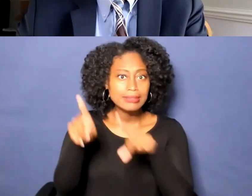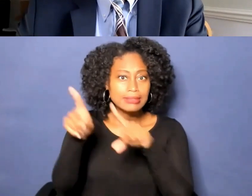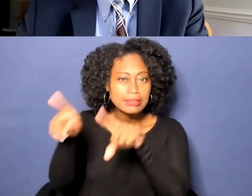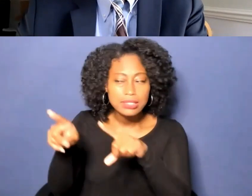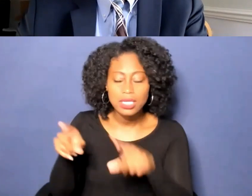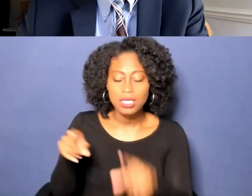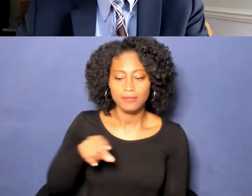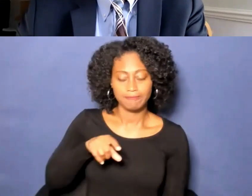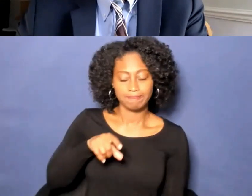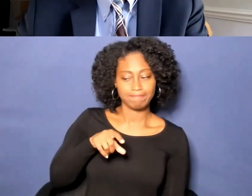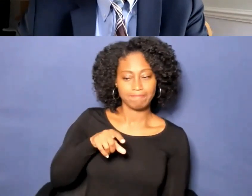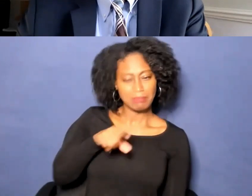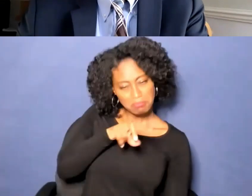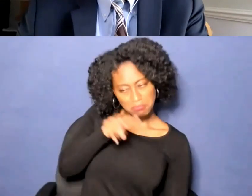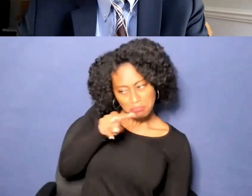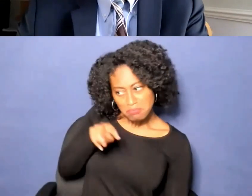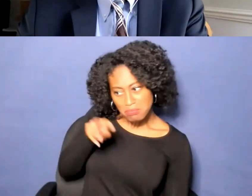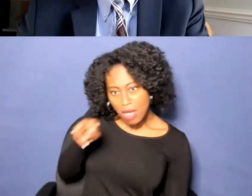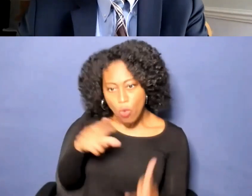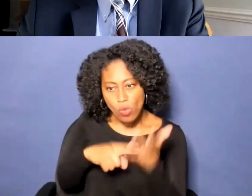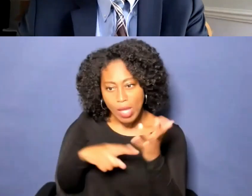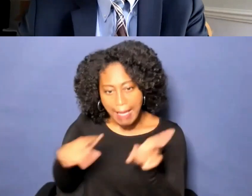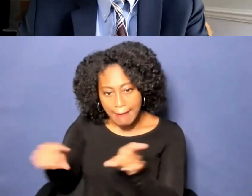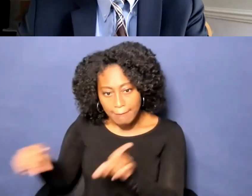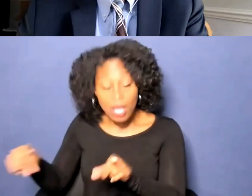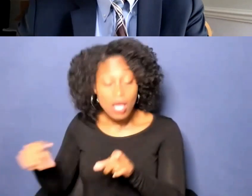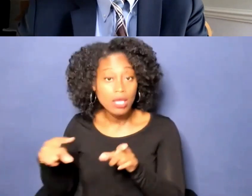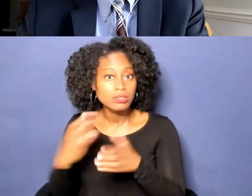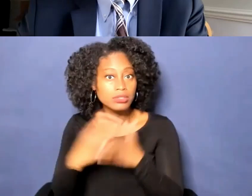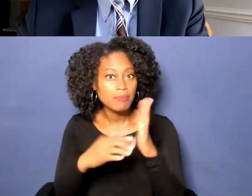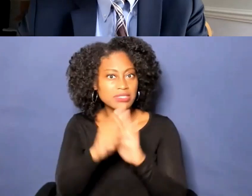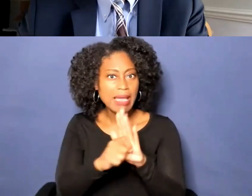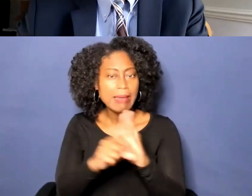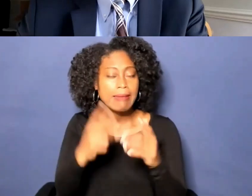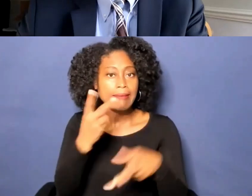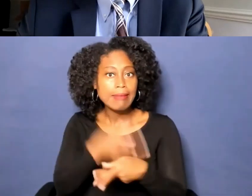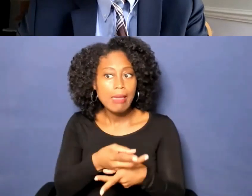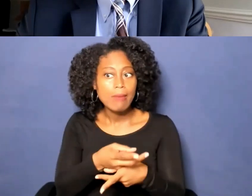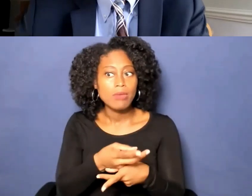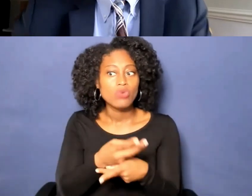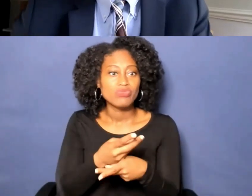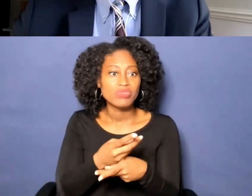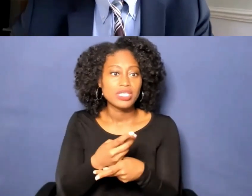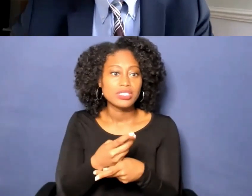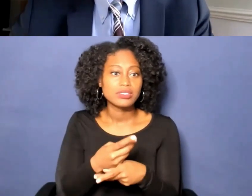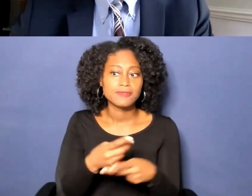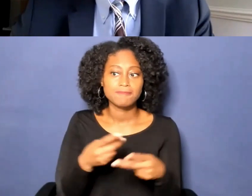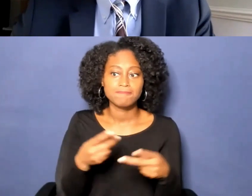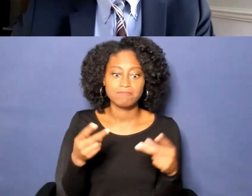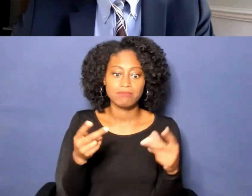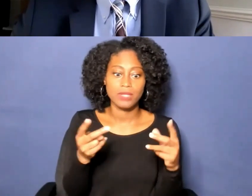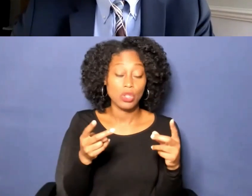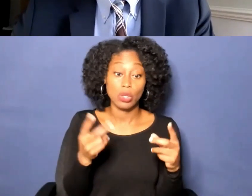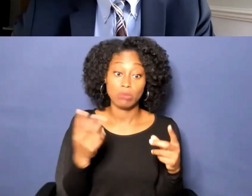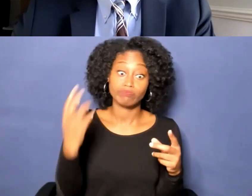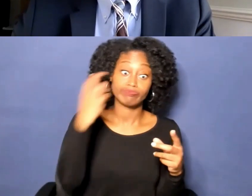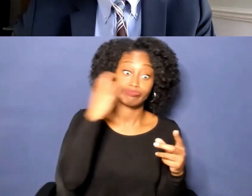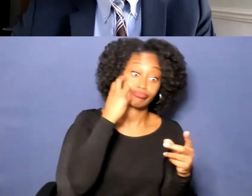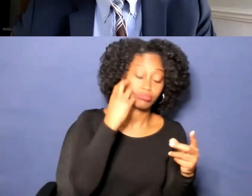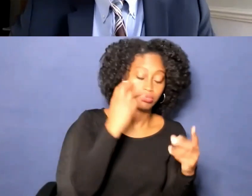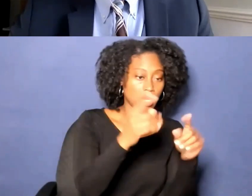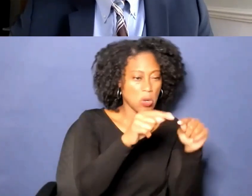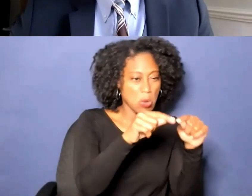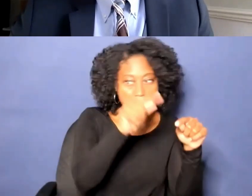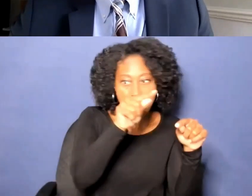actually keep these very long longitudinal data files on